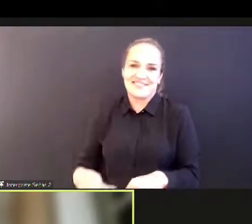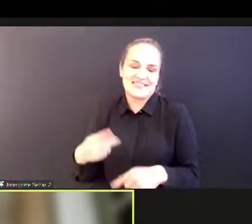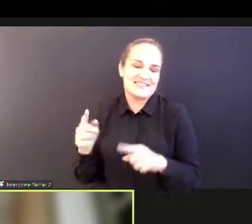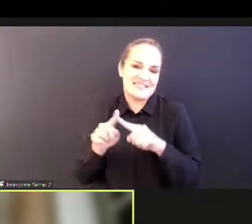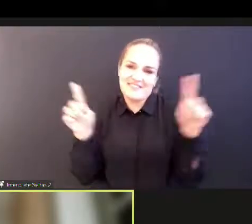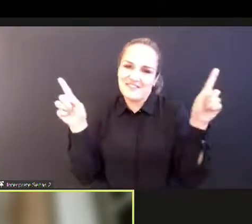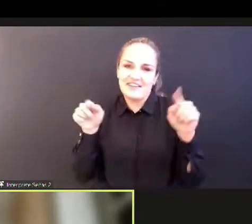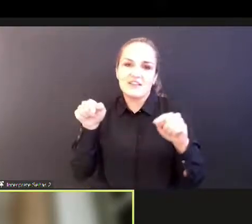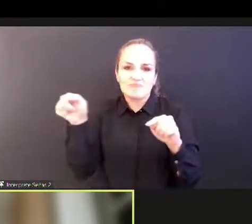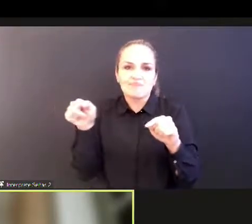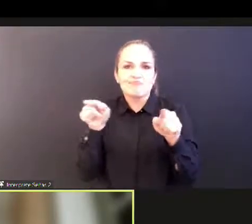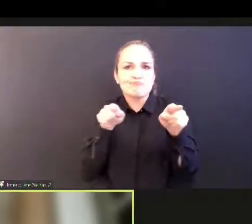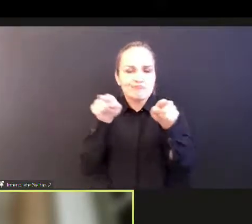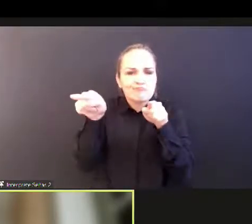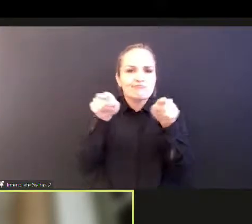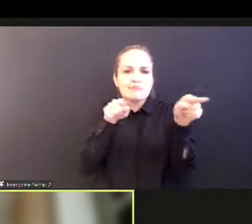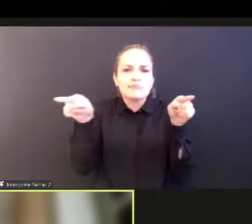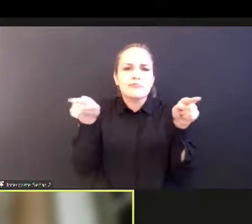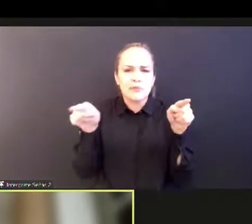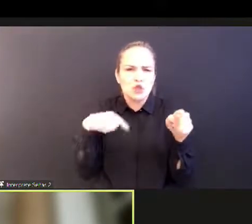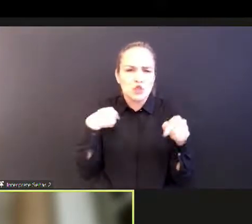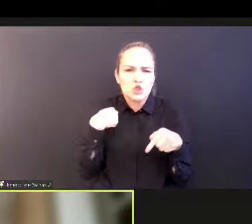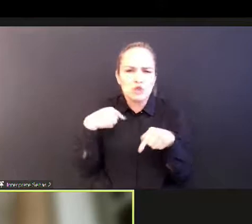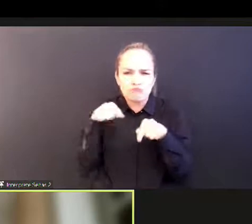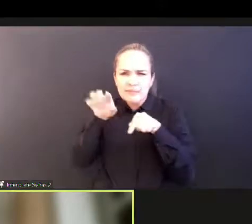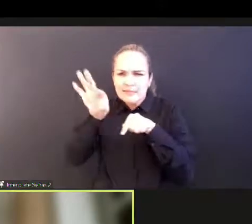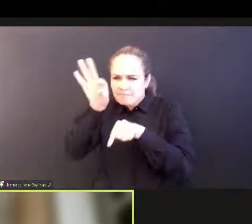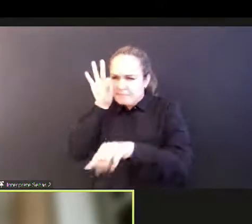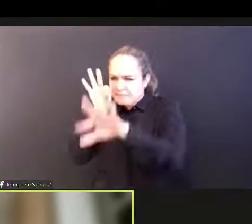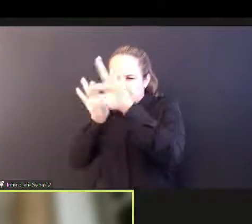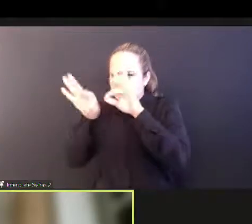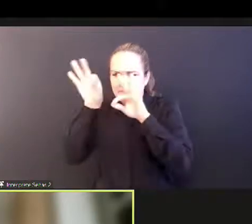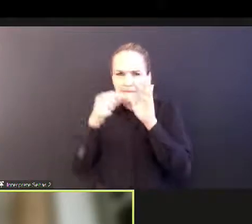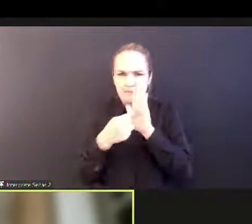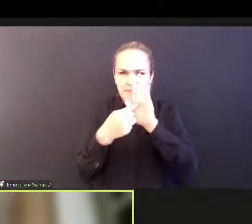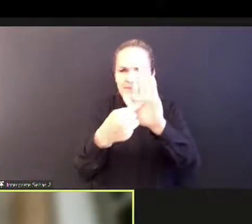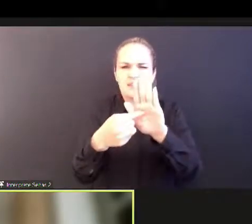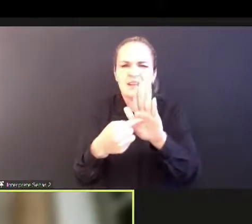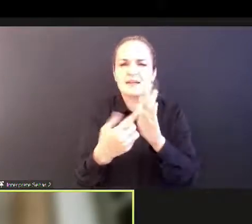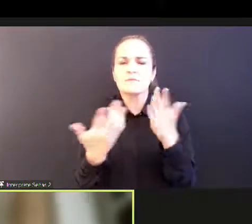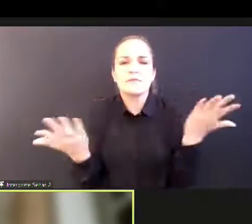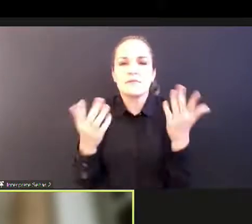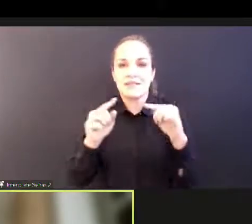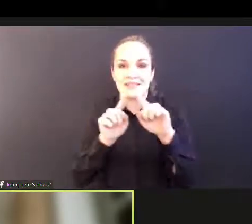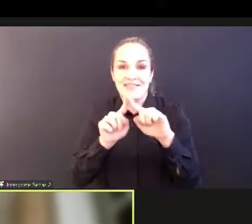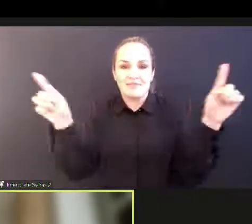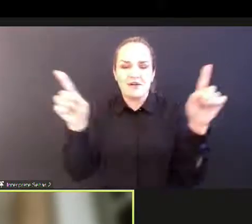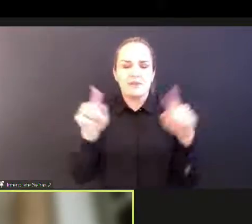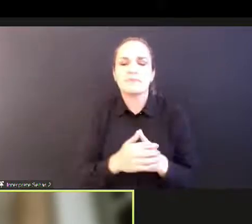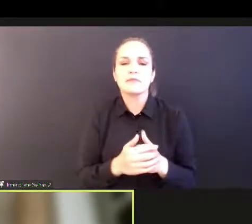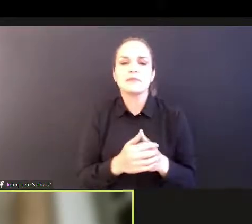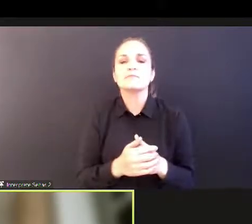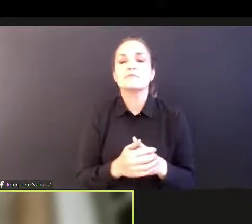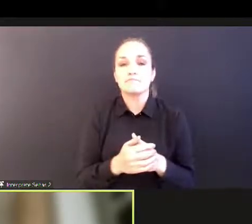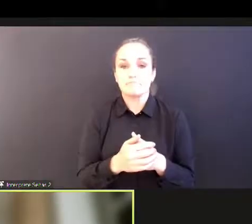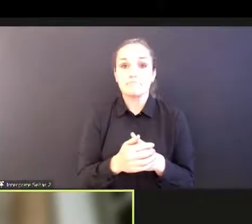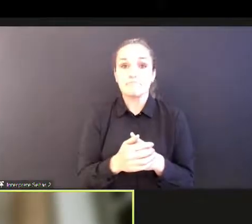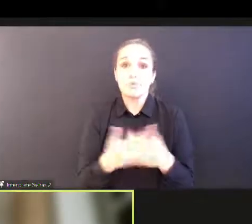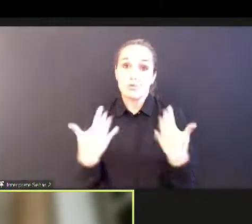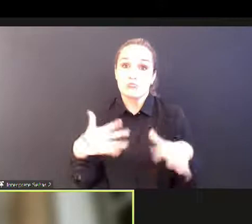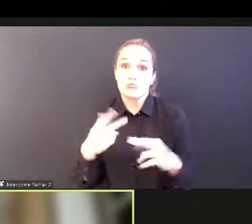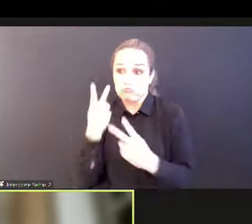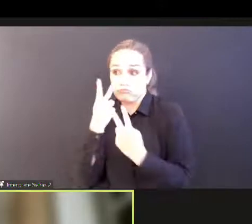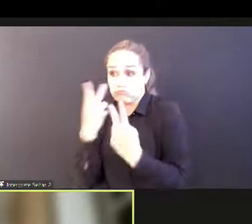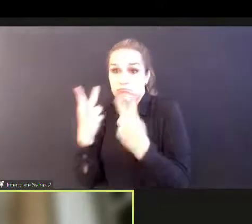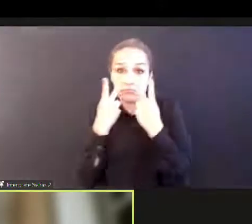very clearly how countries can engage in this area. One other very important thing to recognize is, ICT